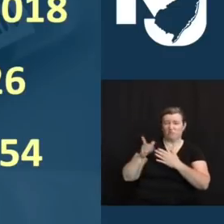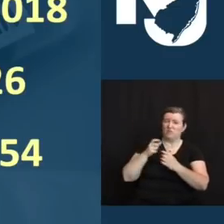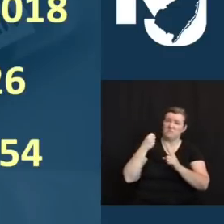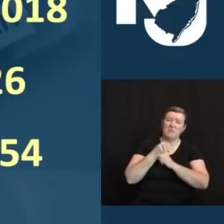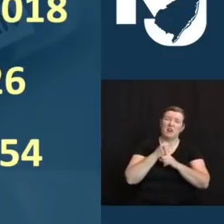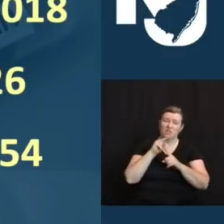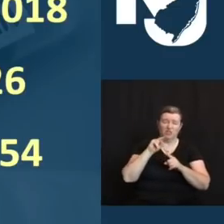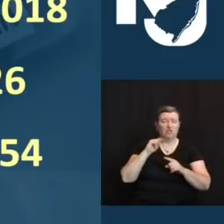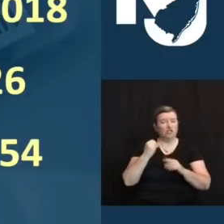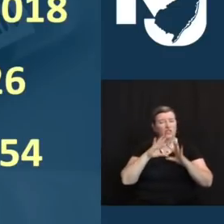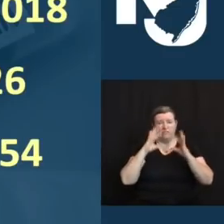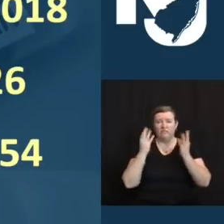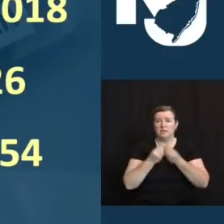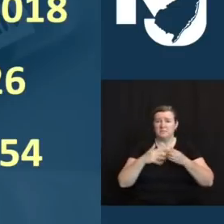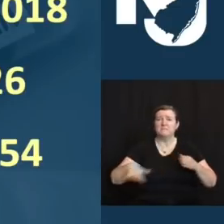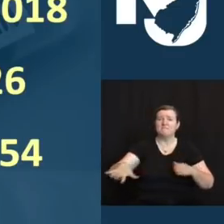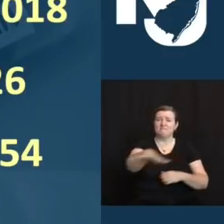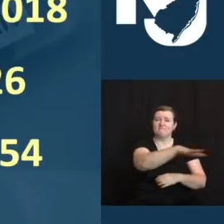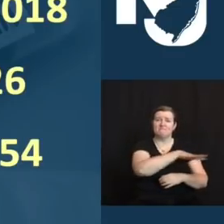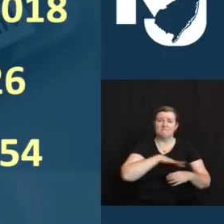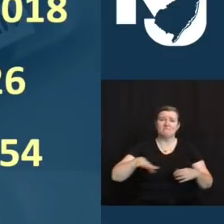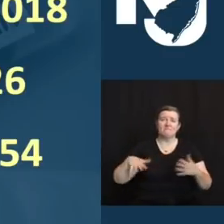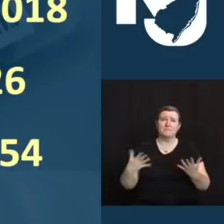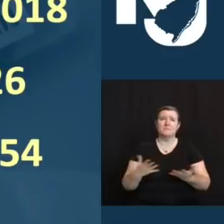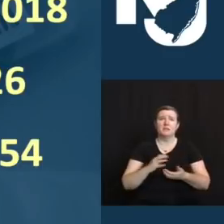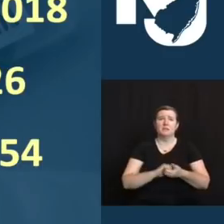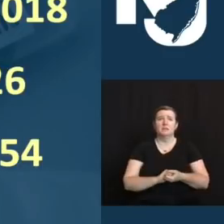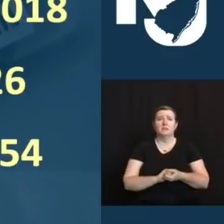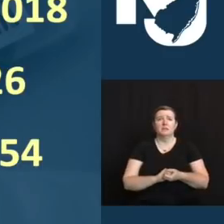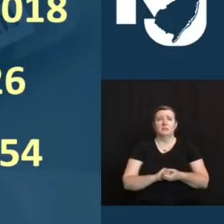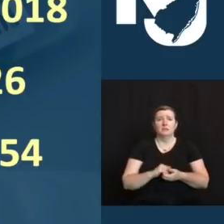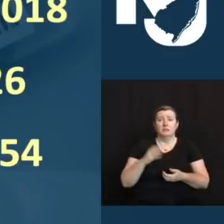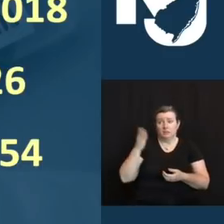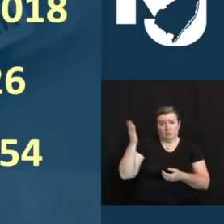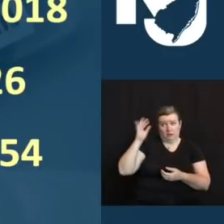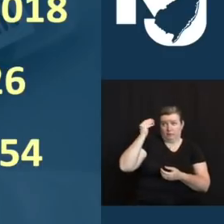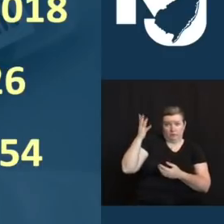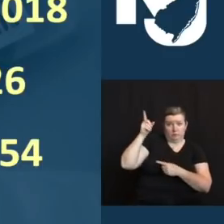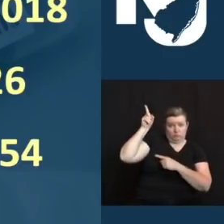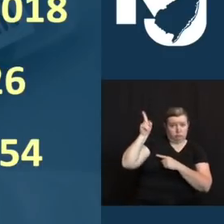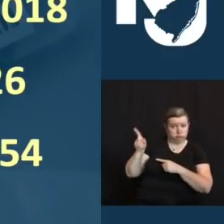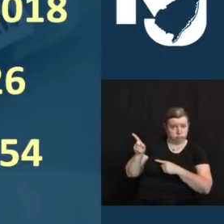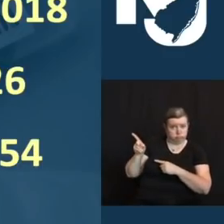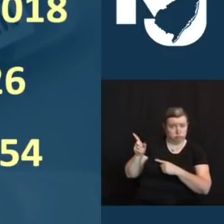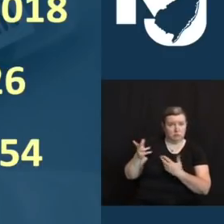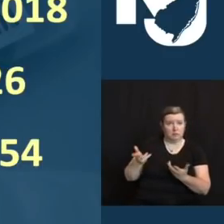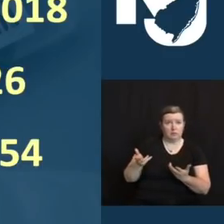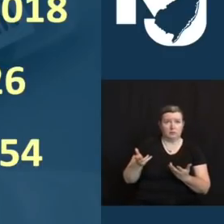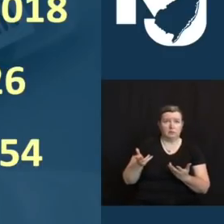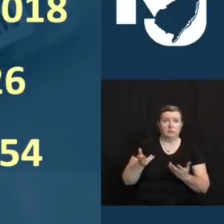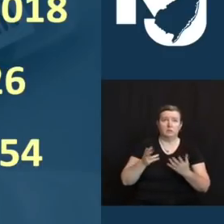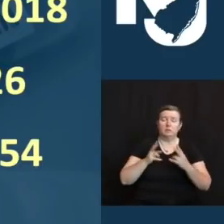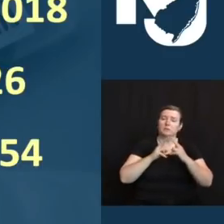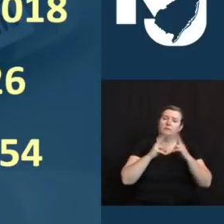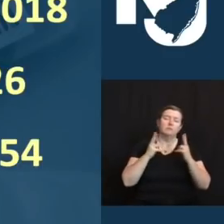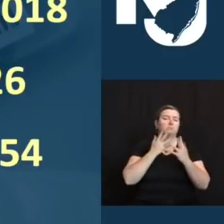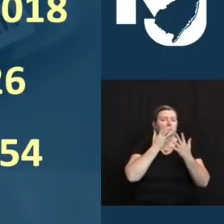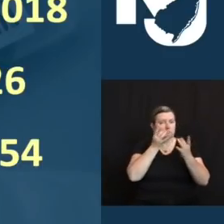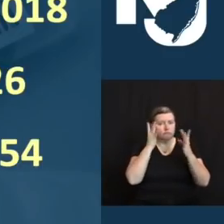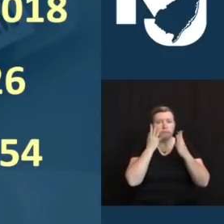noted, we report this out of nothing else than a solemn sense of duty. For many families, we hope